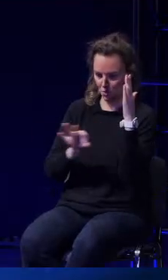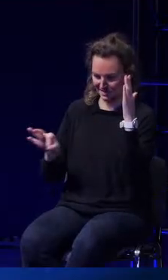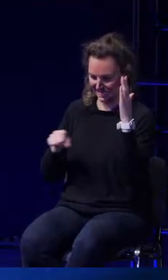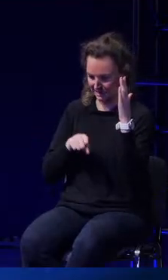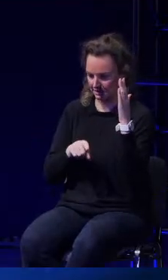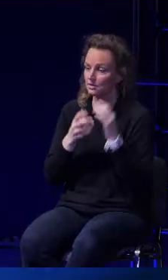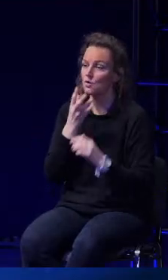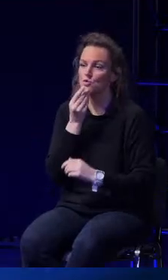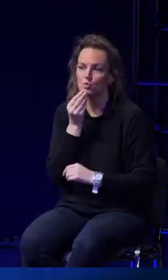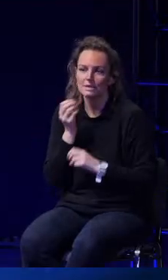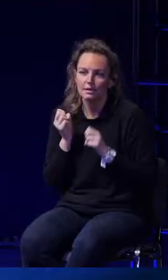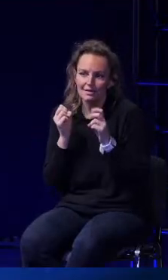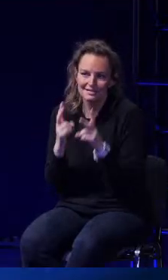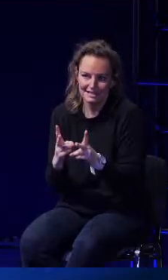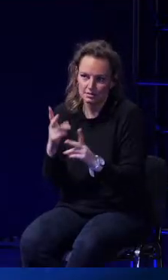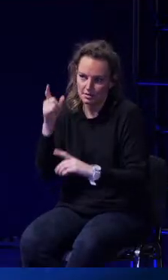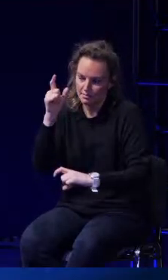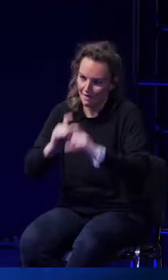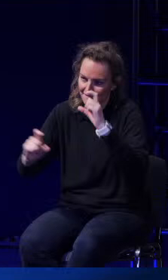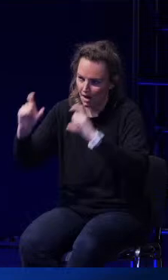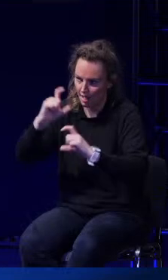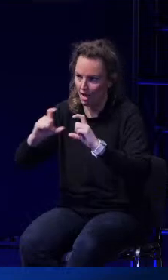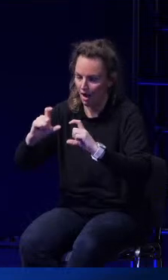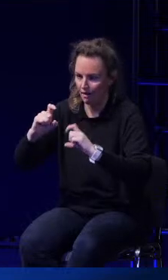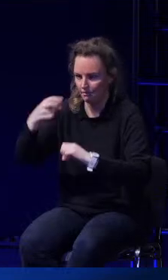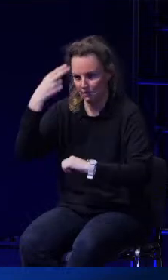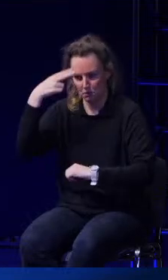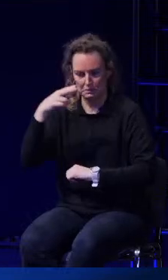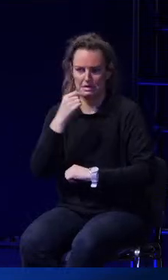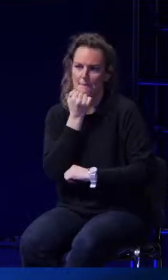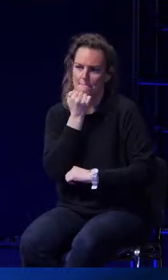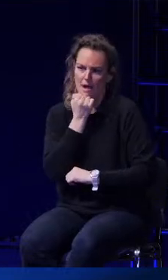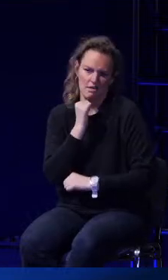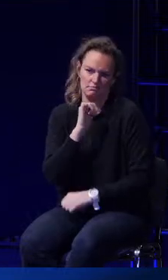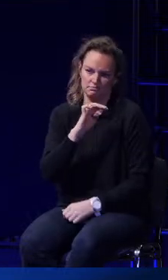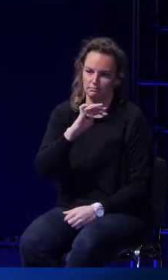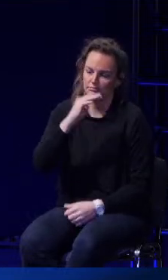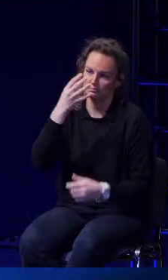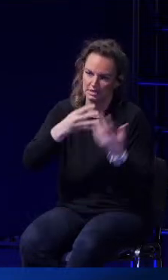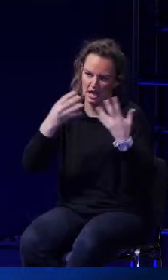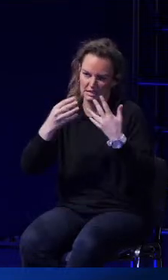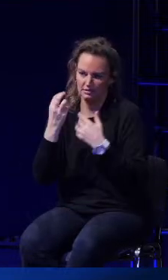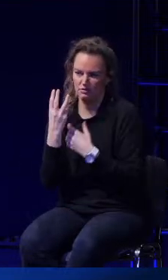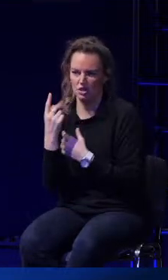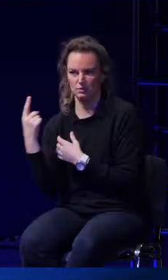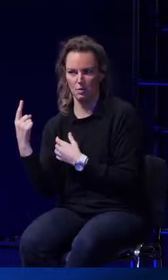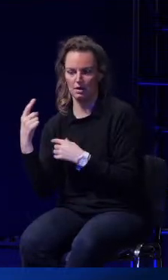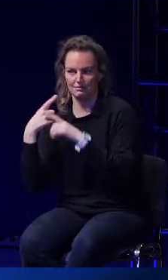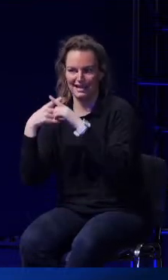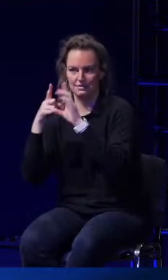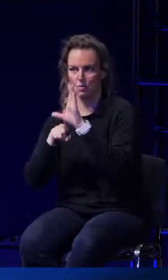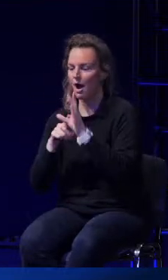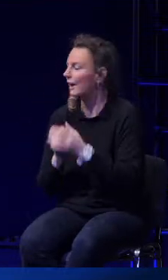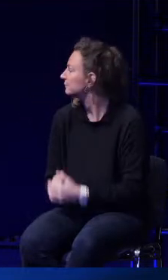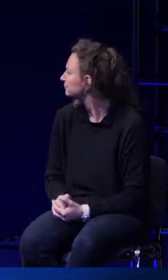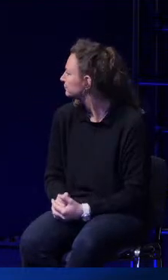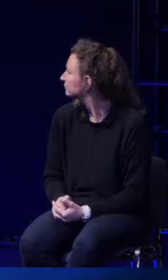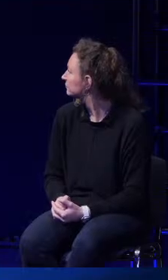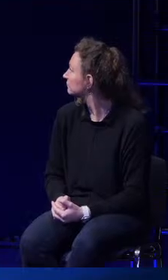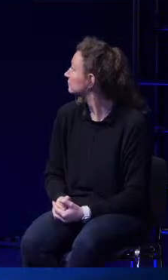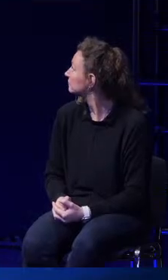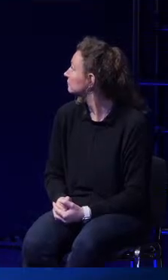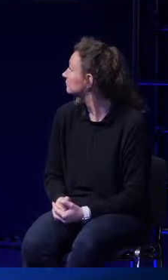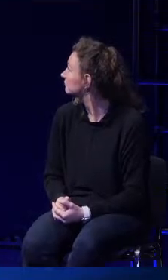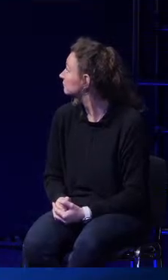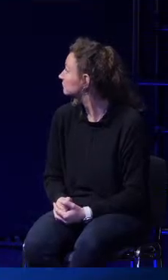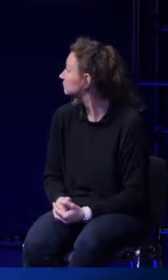color called 1931 XY, right? All these are valid, but also